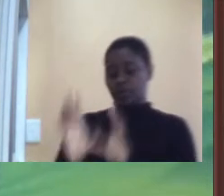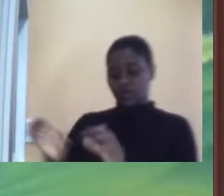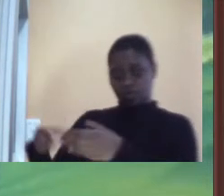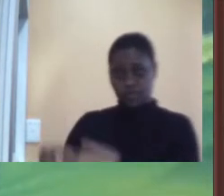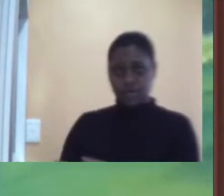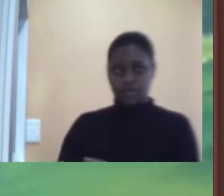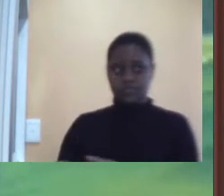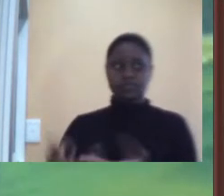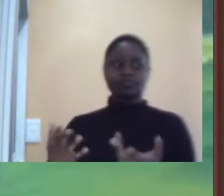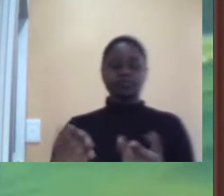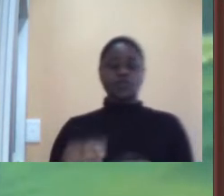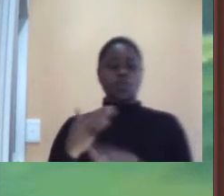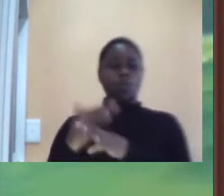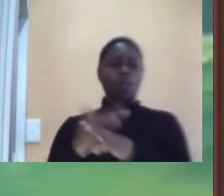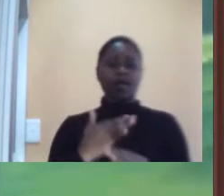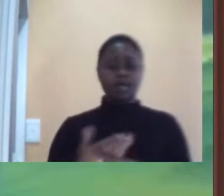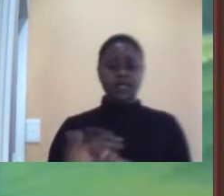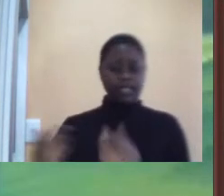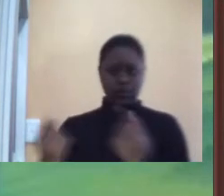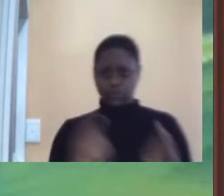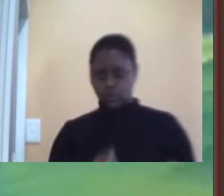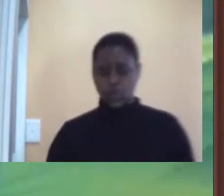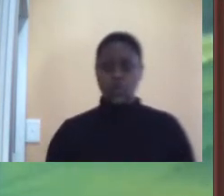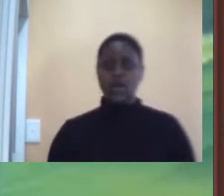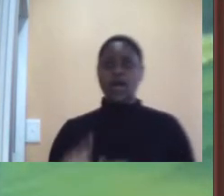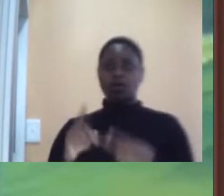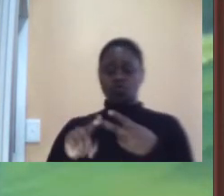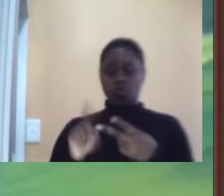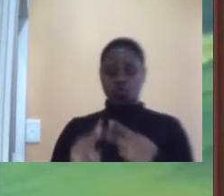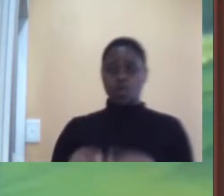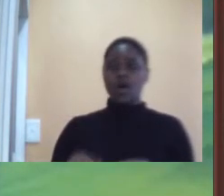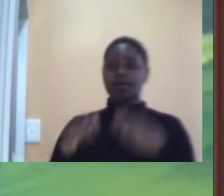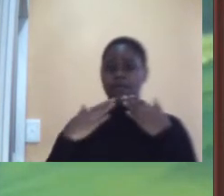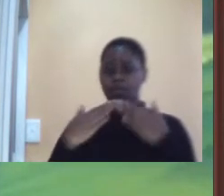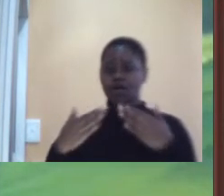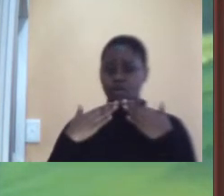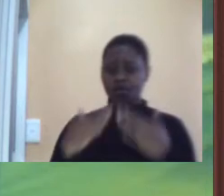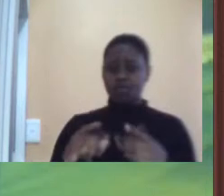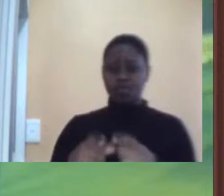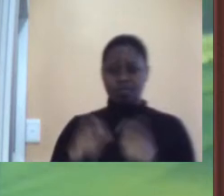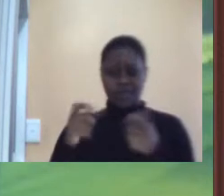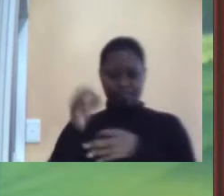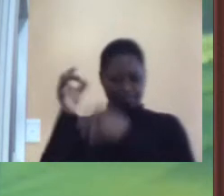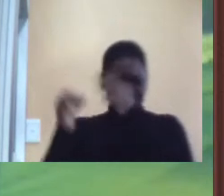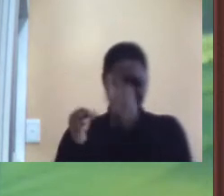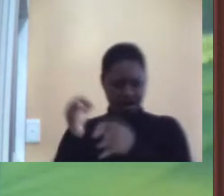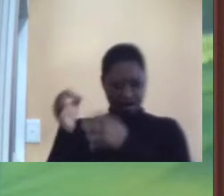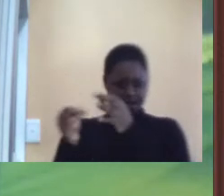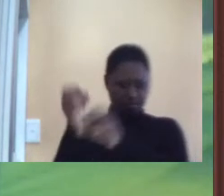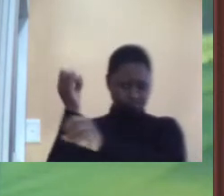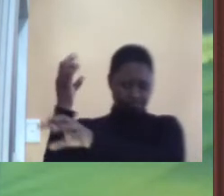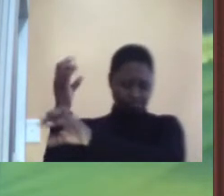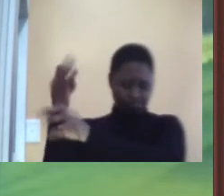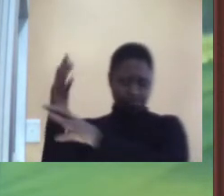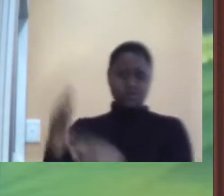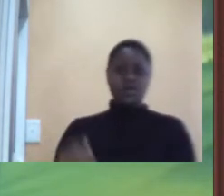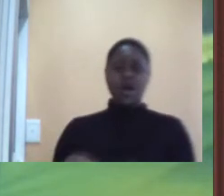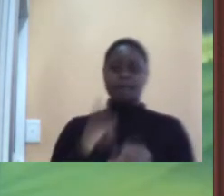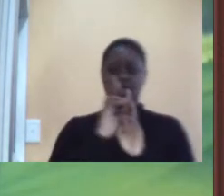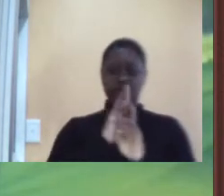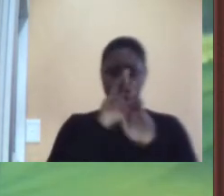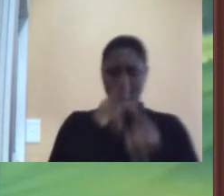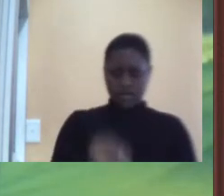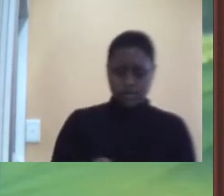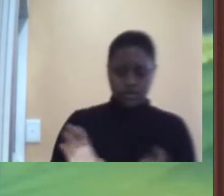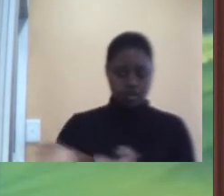committee, ngomsebenzi abawenzayo. Kodwa futhi ngiyafuna ukuthi ngibonge ebeka inkulumo yakhe report